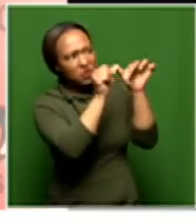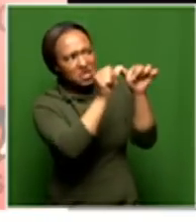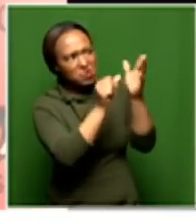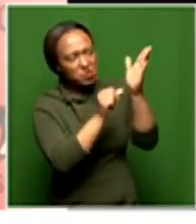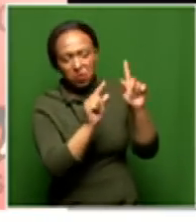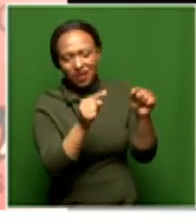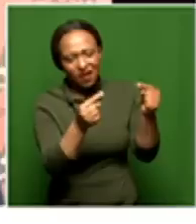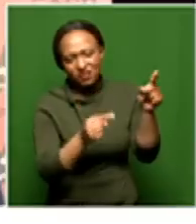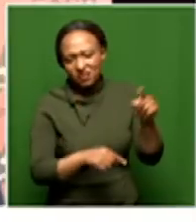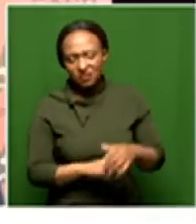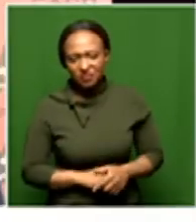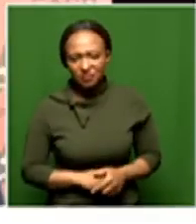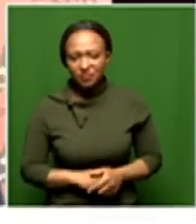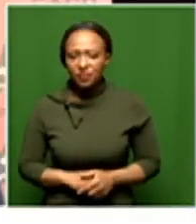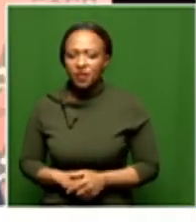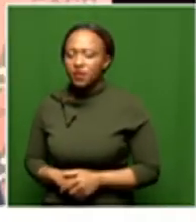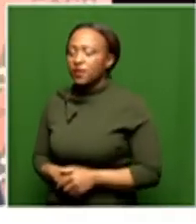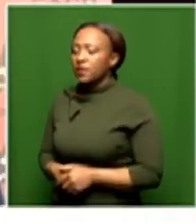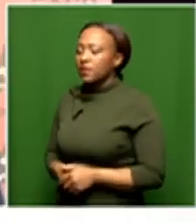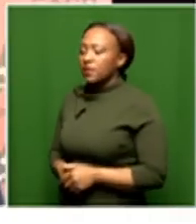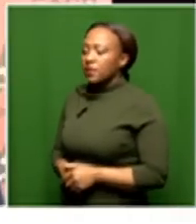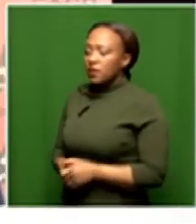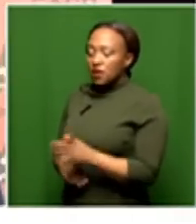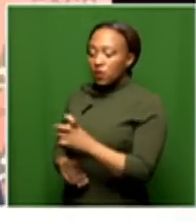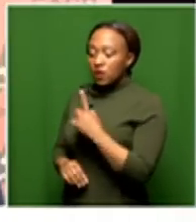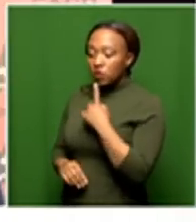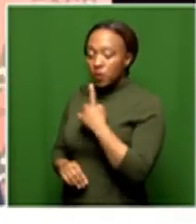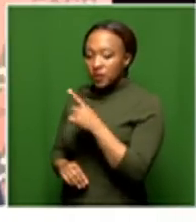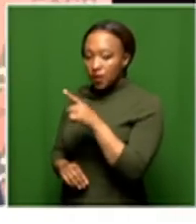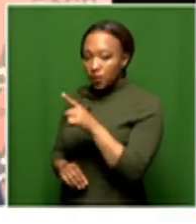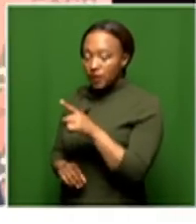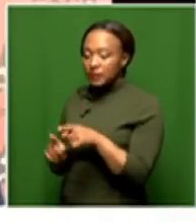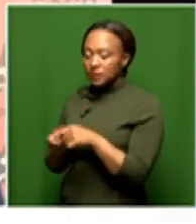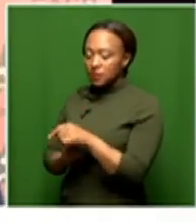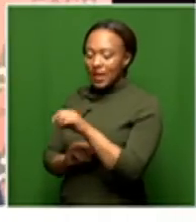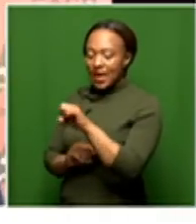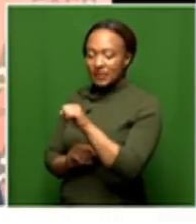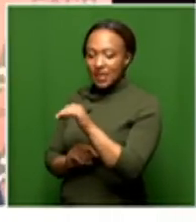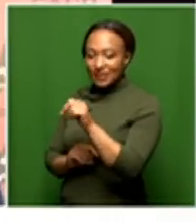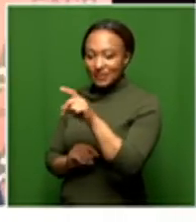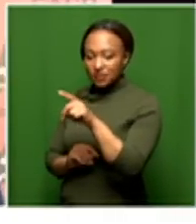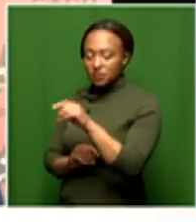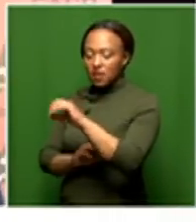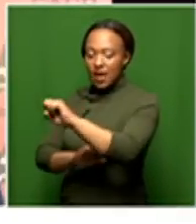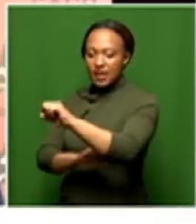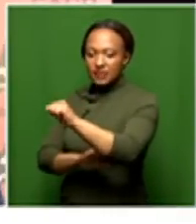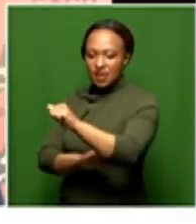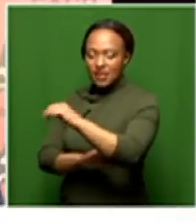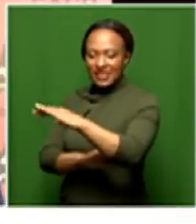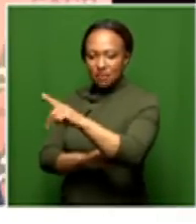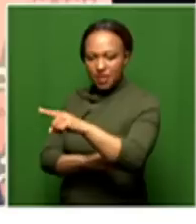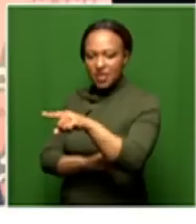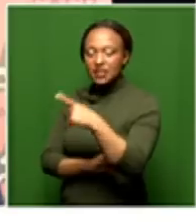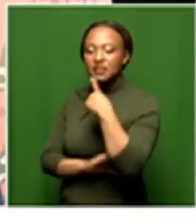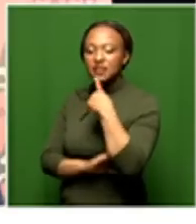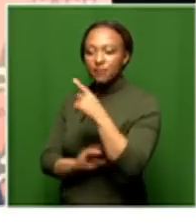So from what you're saying, what I'm reading into it is that the SACP feels that the National Treasury